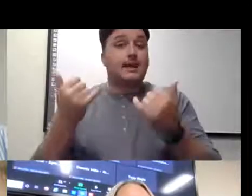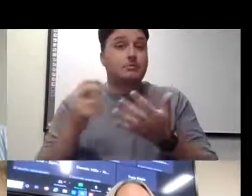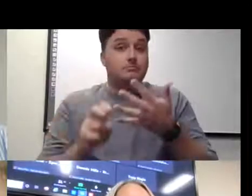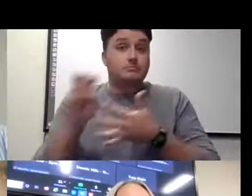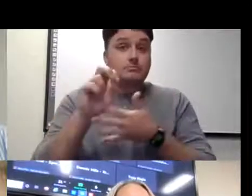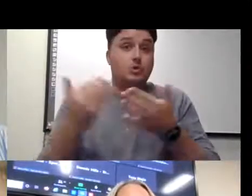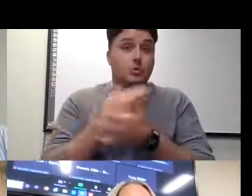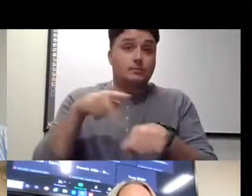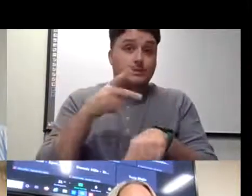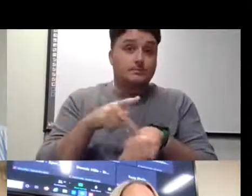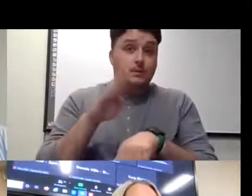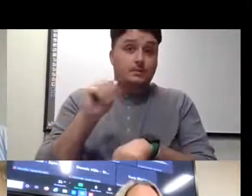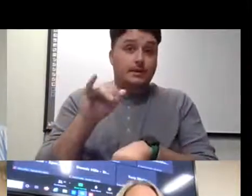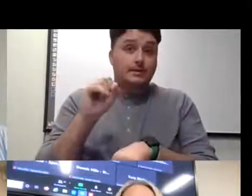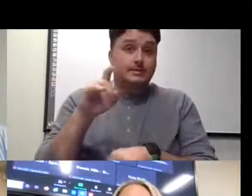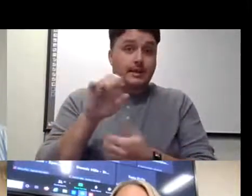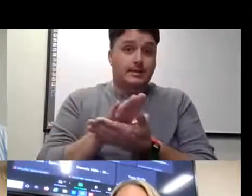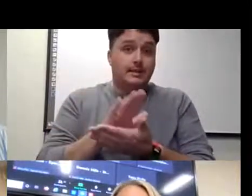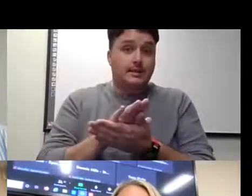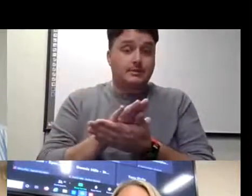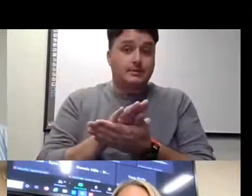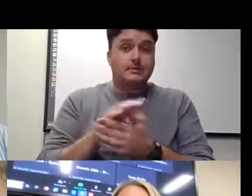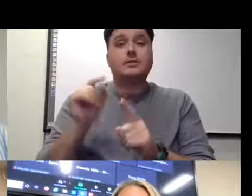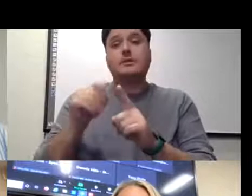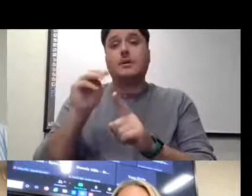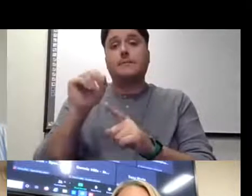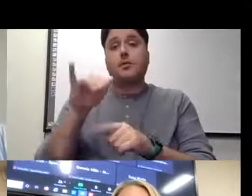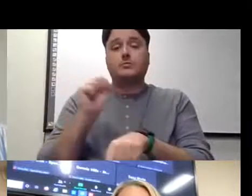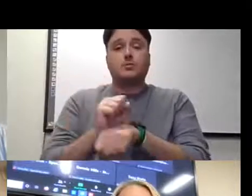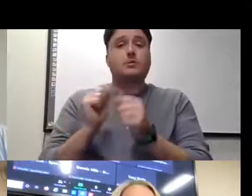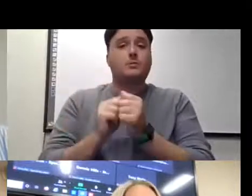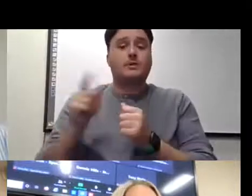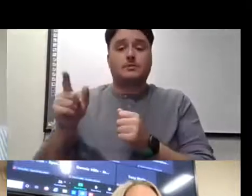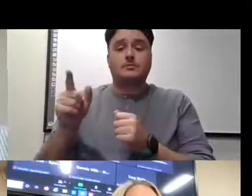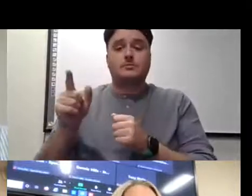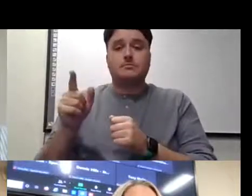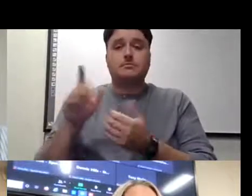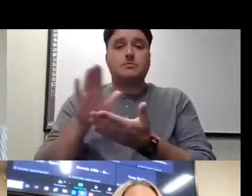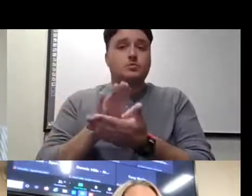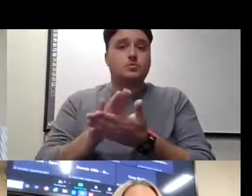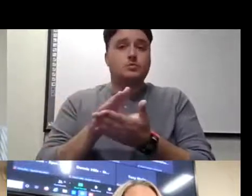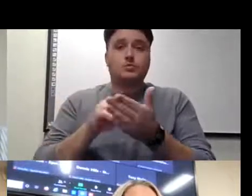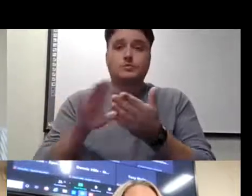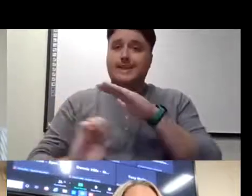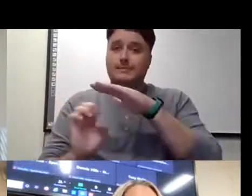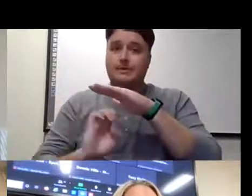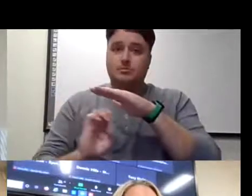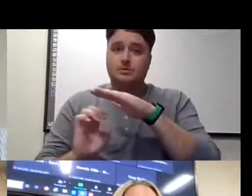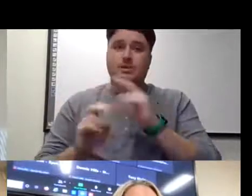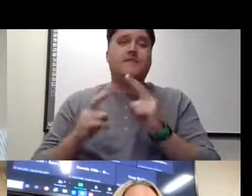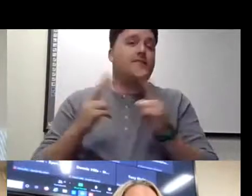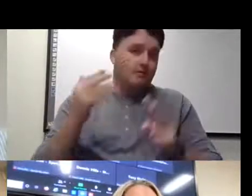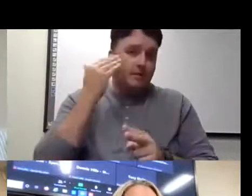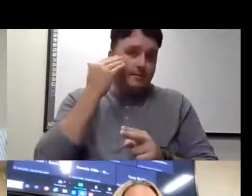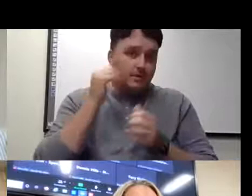of Bayside Academy. Maria has been working with elementary school students, is very familiar with the